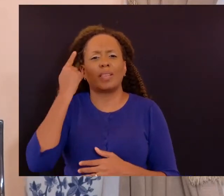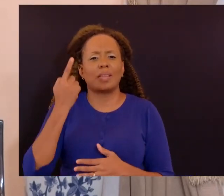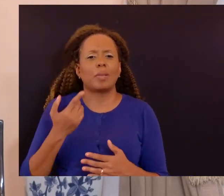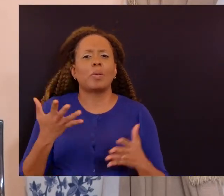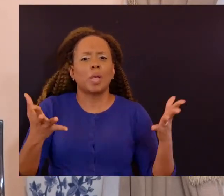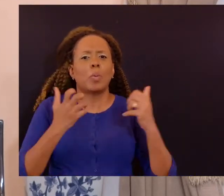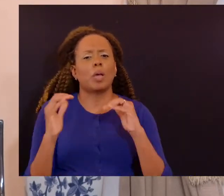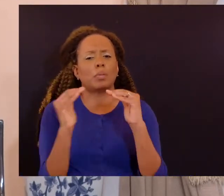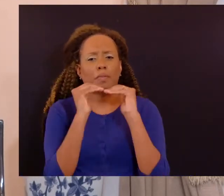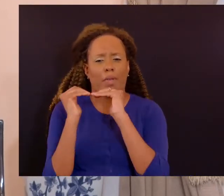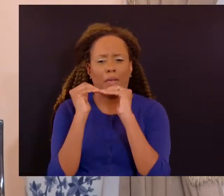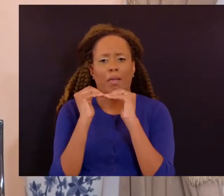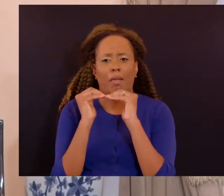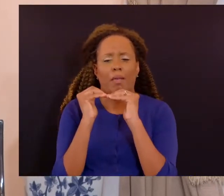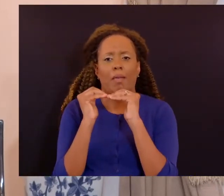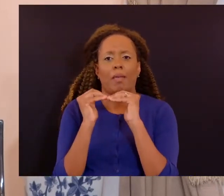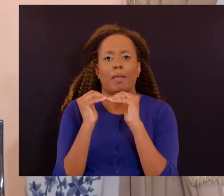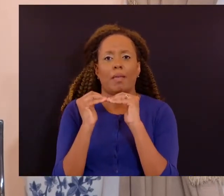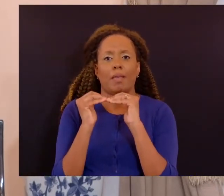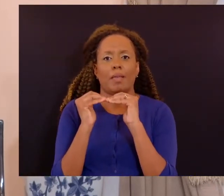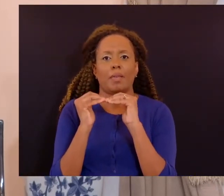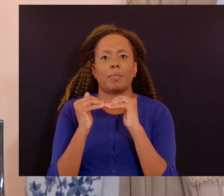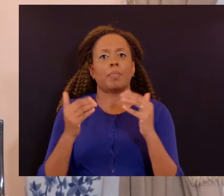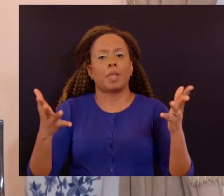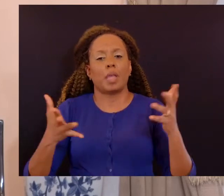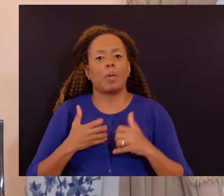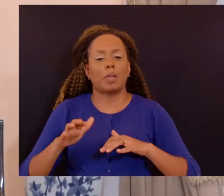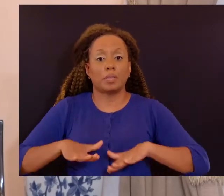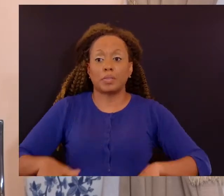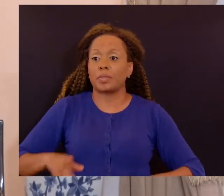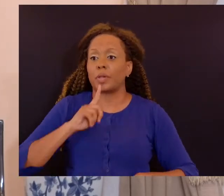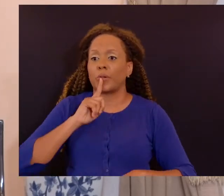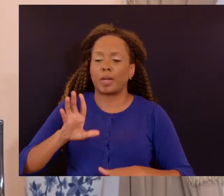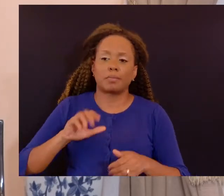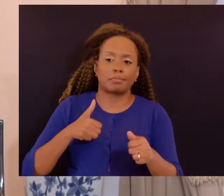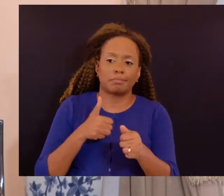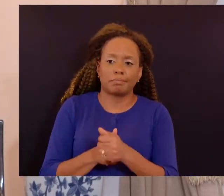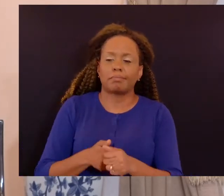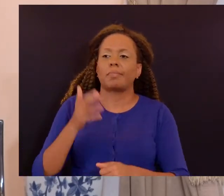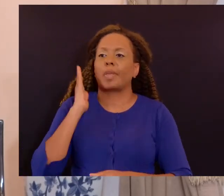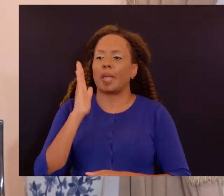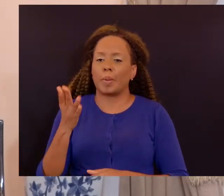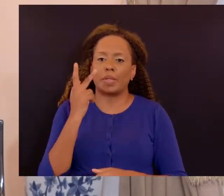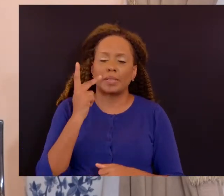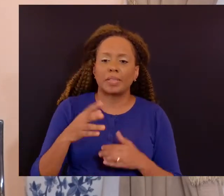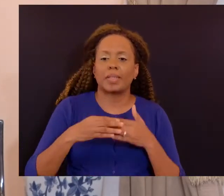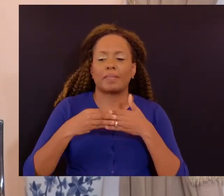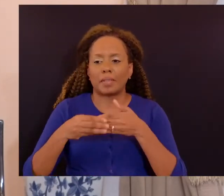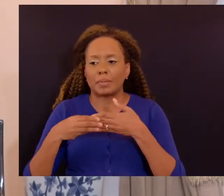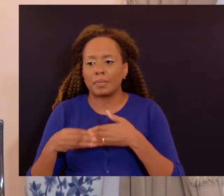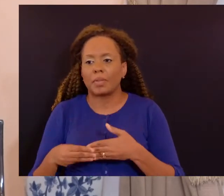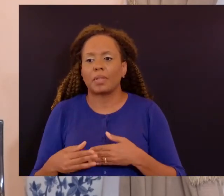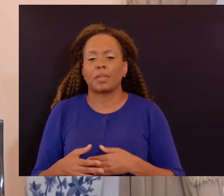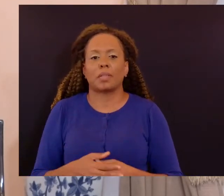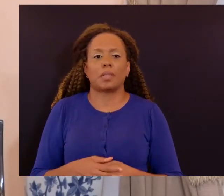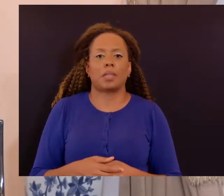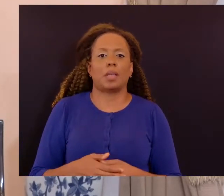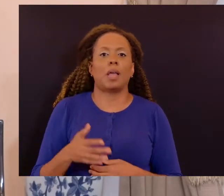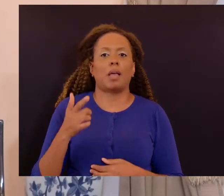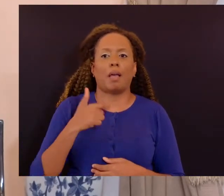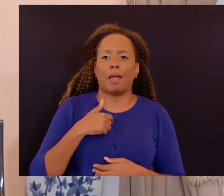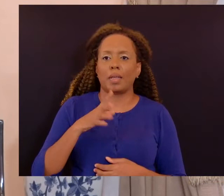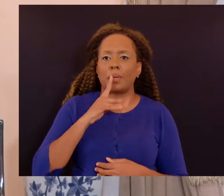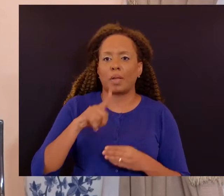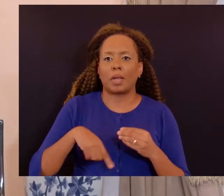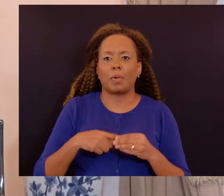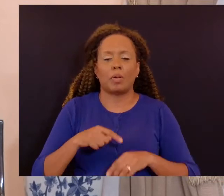once there is consensus that we must get these children where we need to, we can find the compromises. I've already compromised on the school day, the